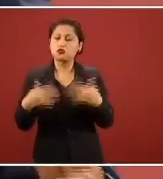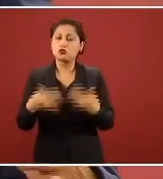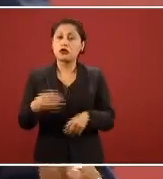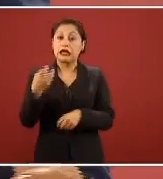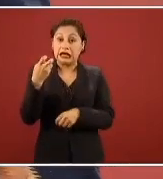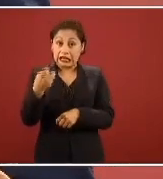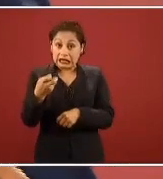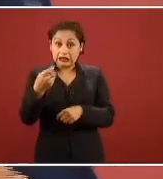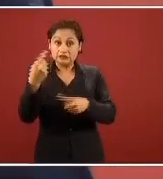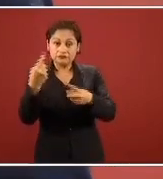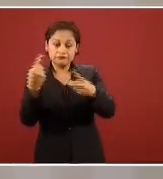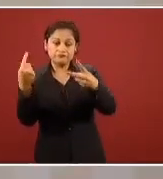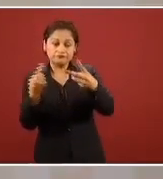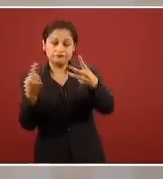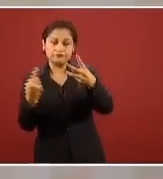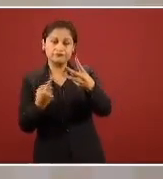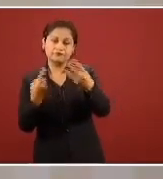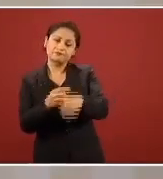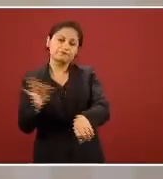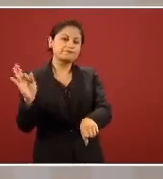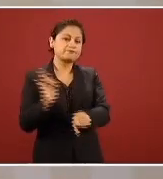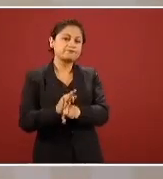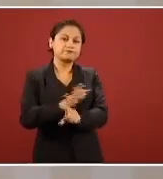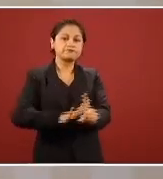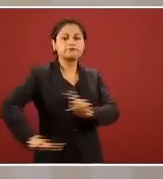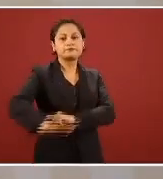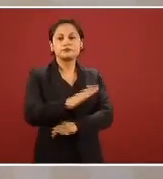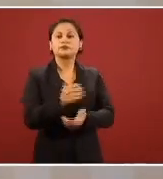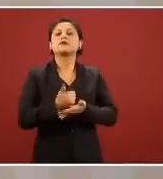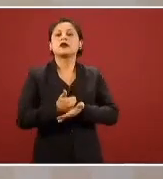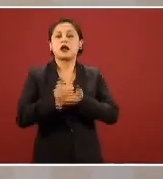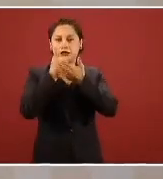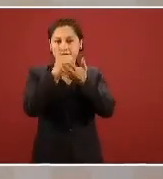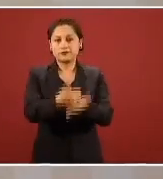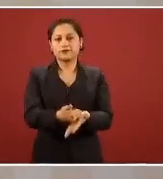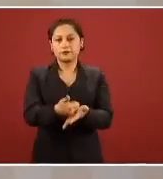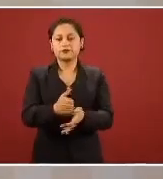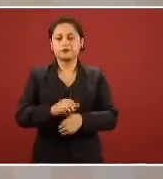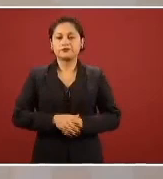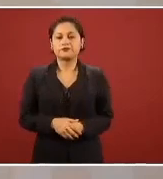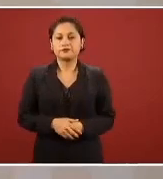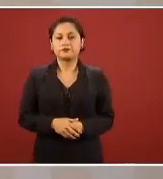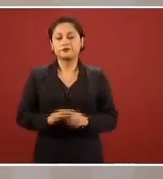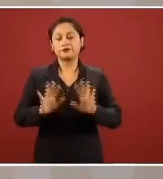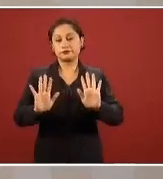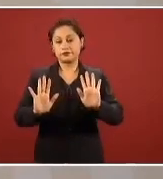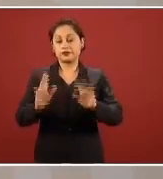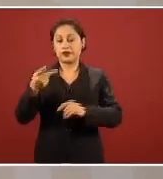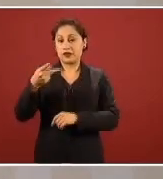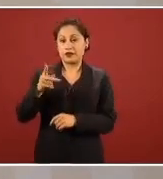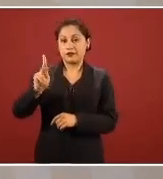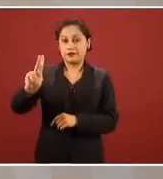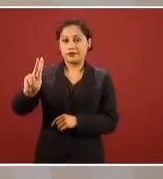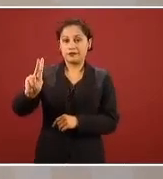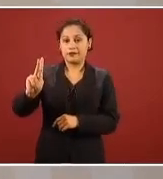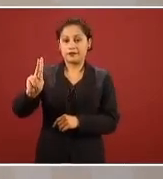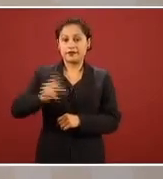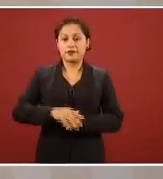Protege. And all of this ayuda. Protects us. It helps us. No estoy diciendo I am not saying que hay